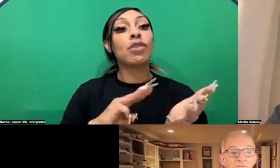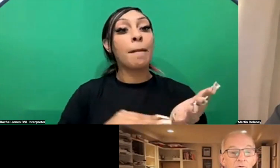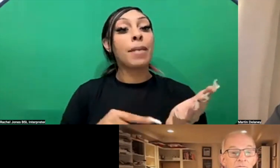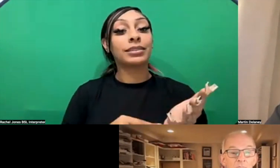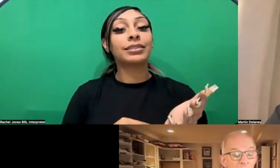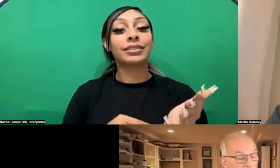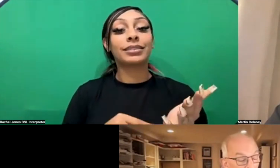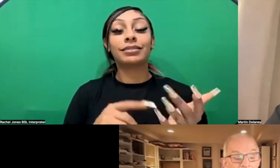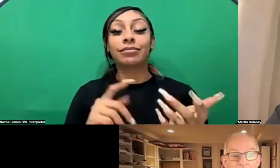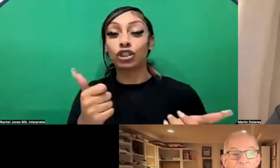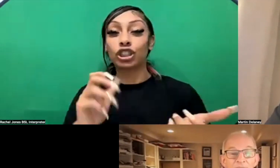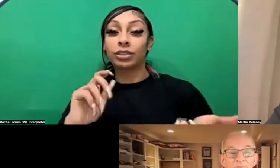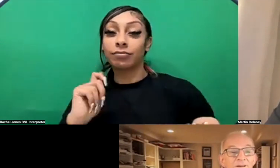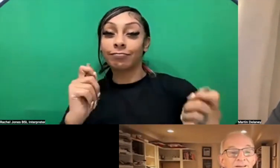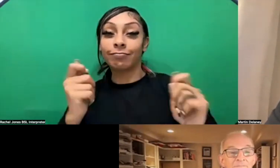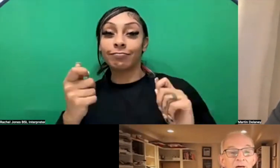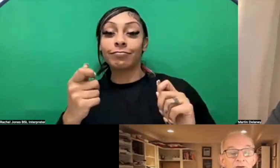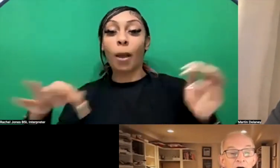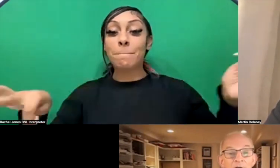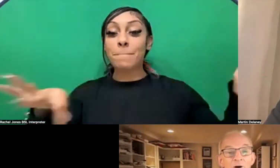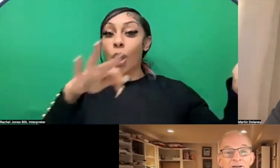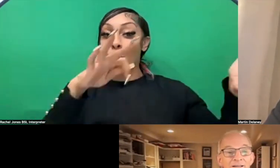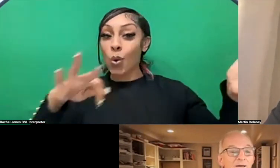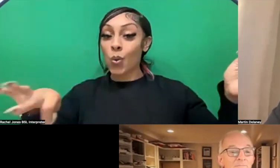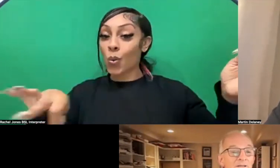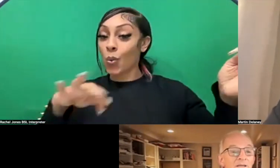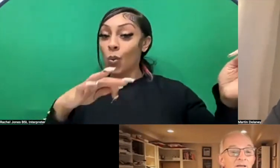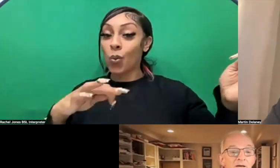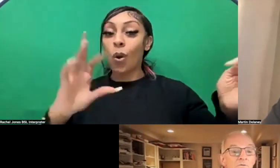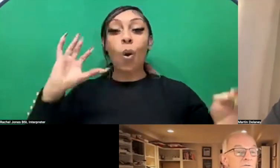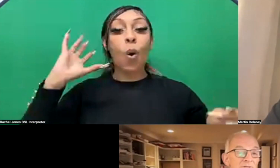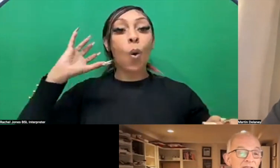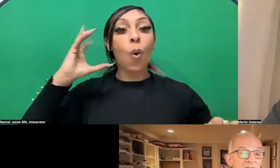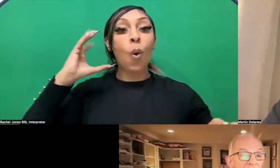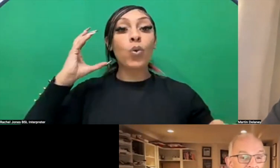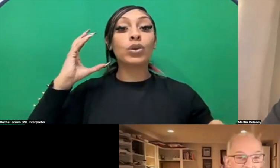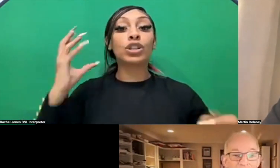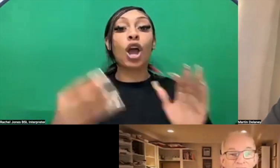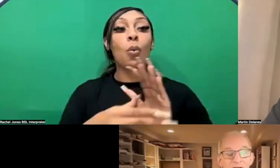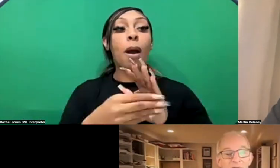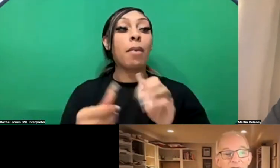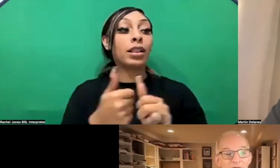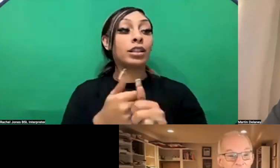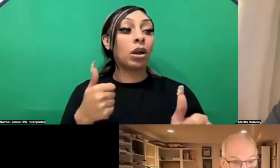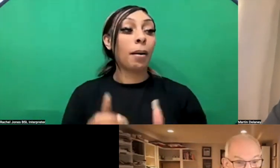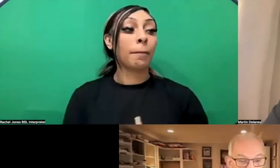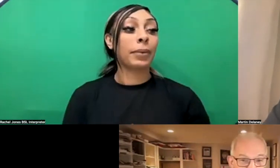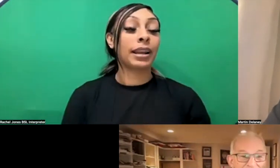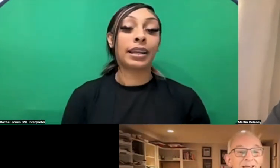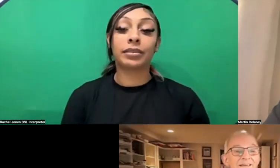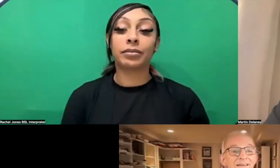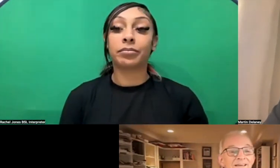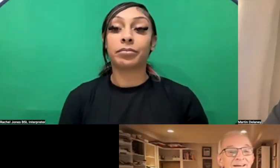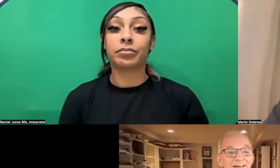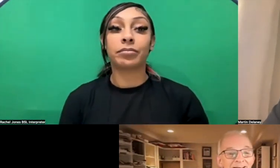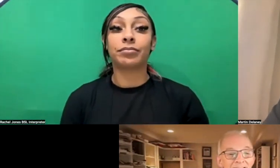of wonderful software by the audio modeling company, whose chief technology officer is in this meeting